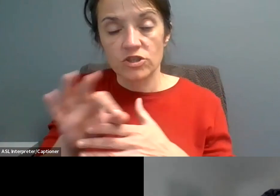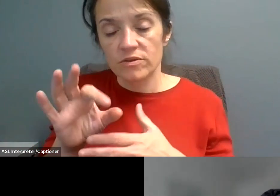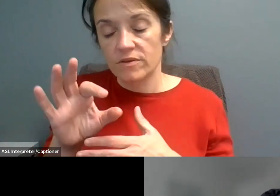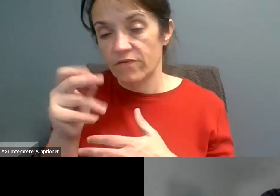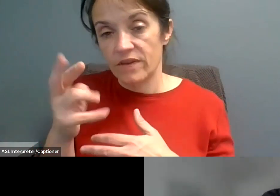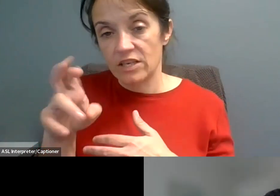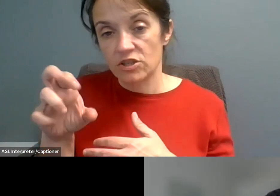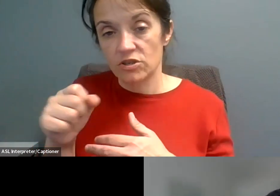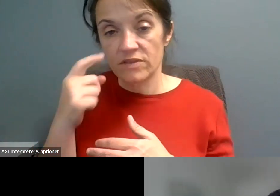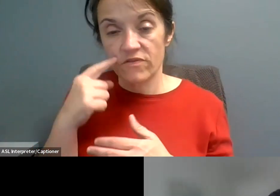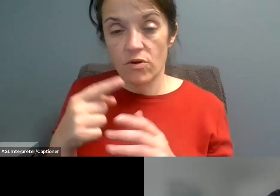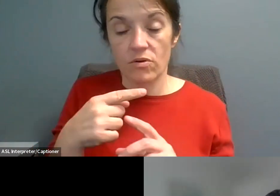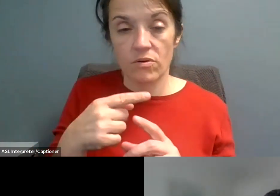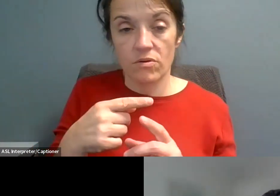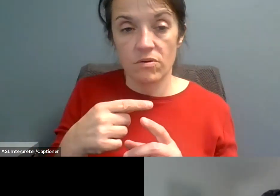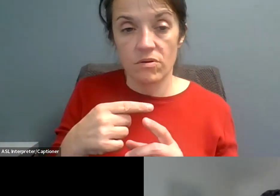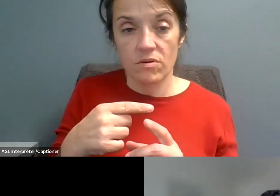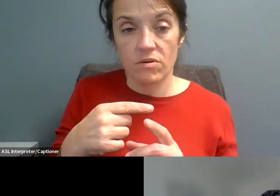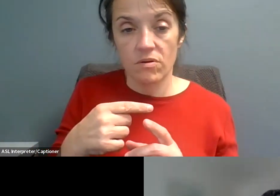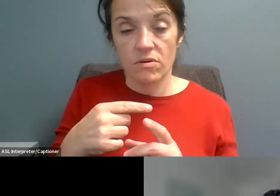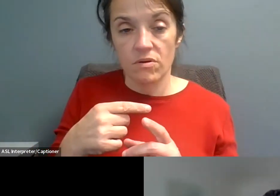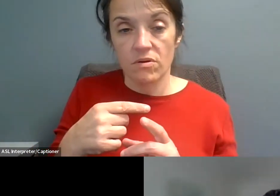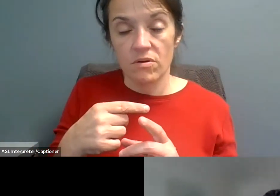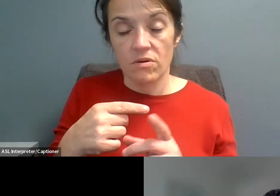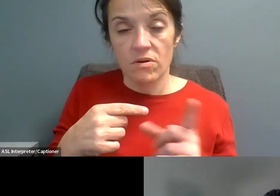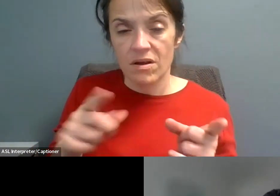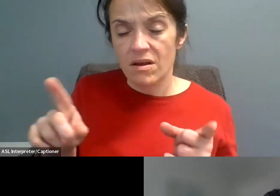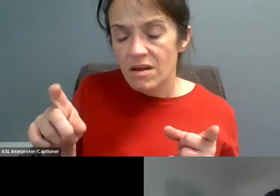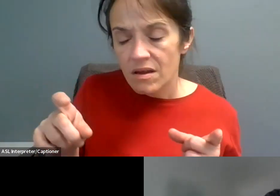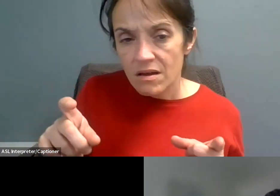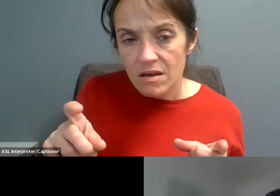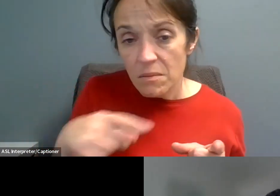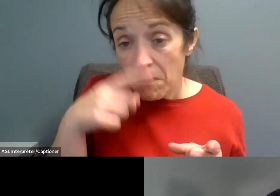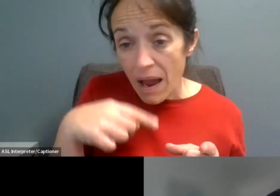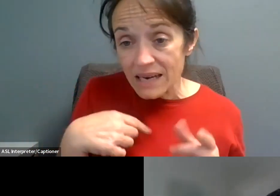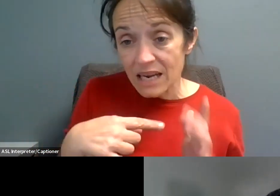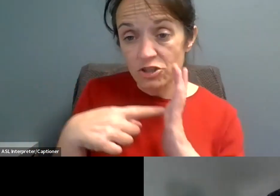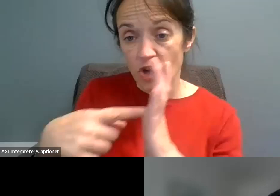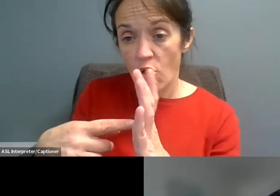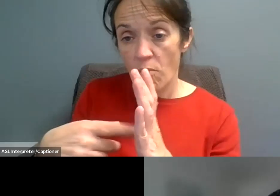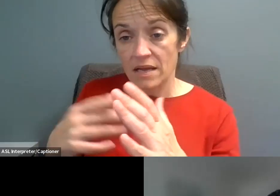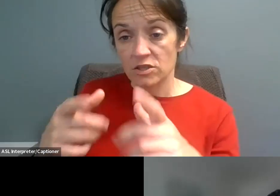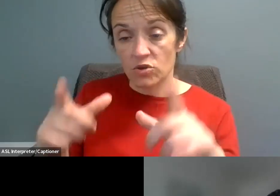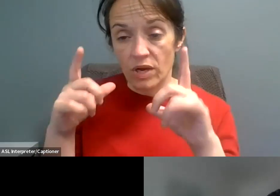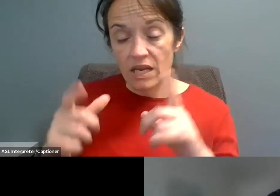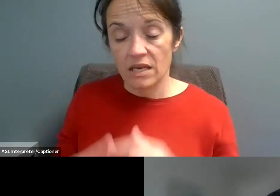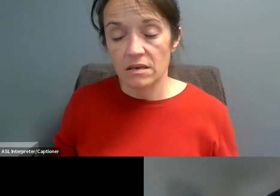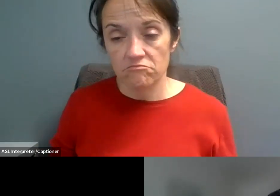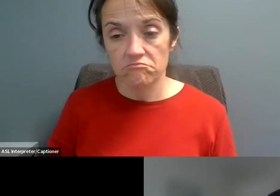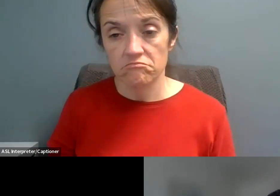if I may, so currently we do have the print project. Can I share my screen? As a matter of fact, to just show this really quickly.